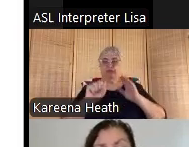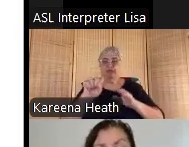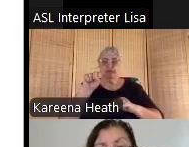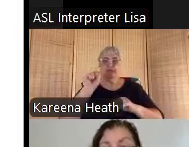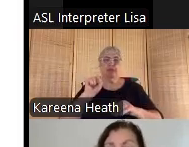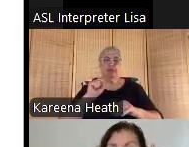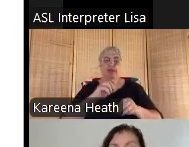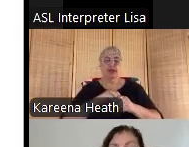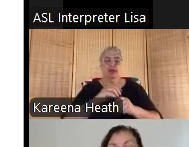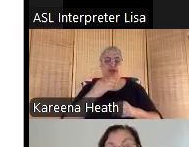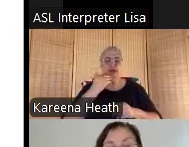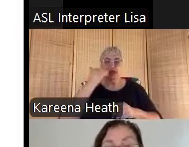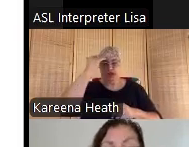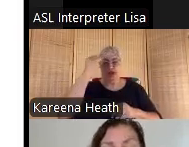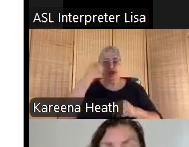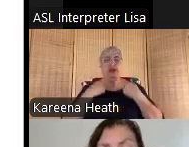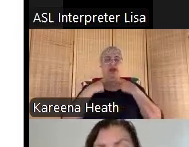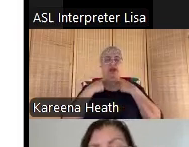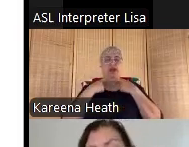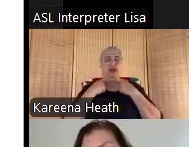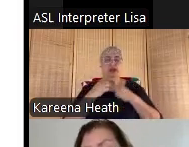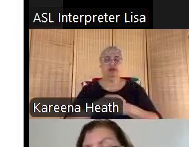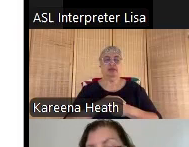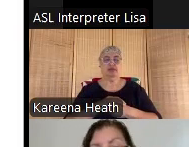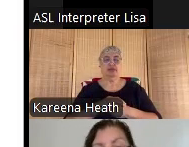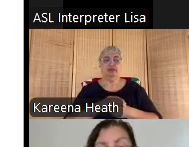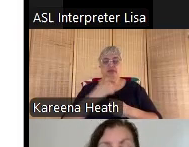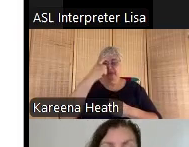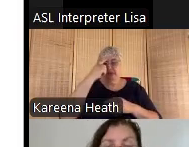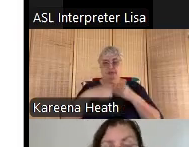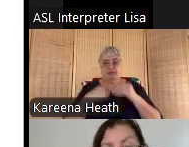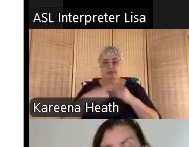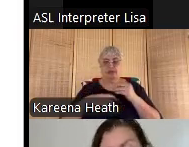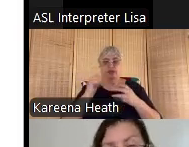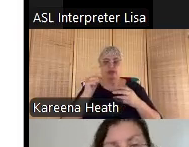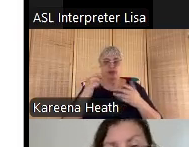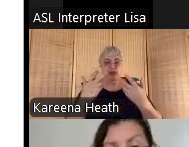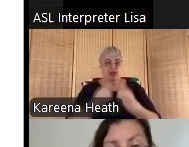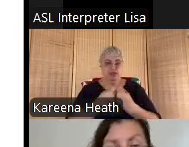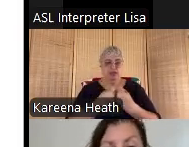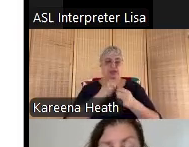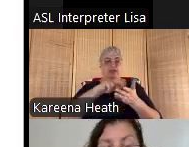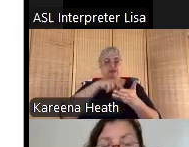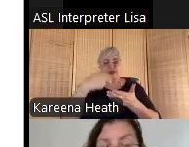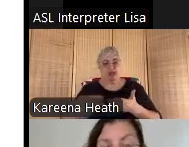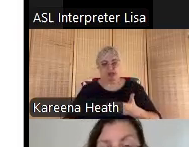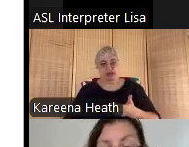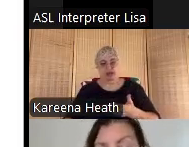happens with the head and the neck. We often think of car crashes, falling down steps. These